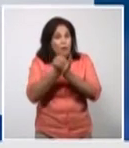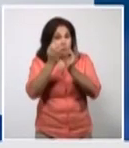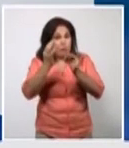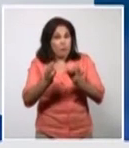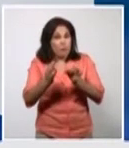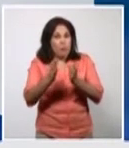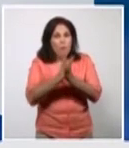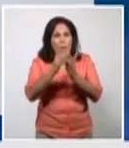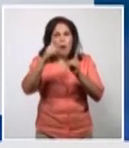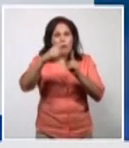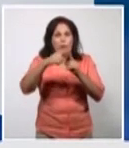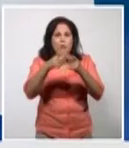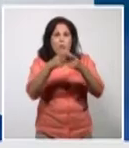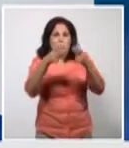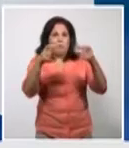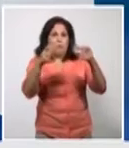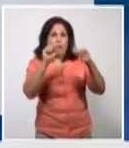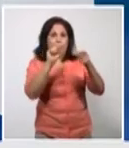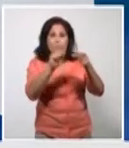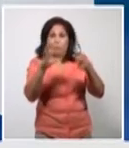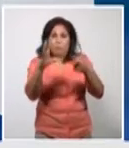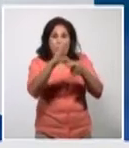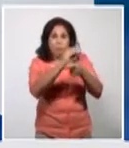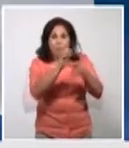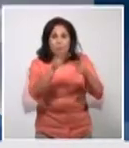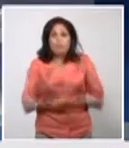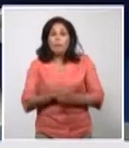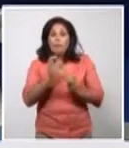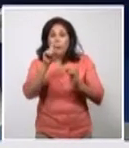were confirmed yesterday.